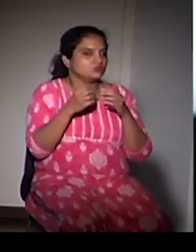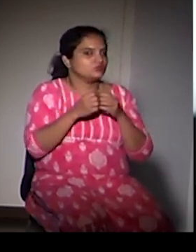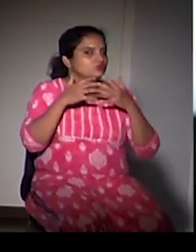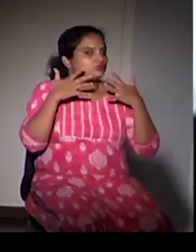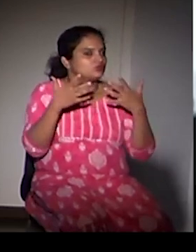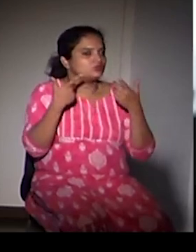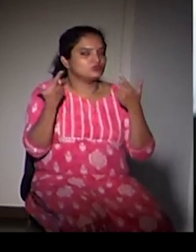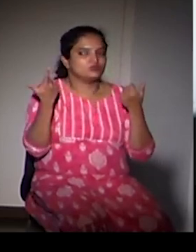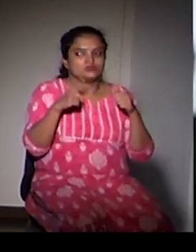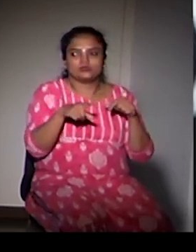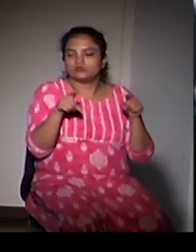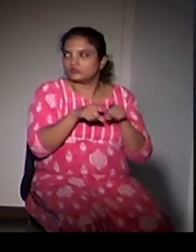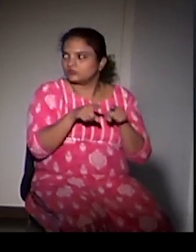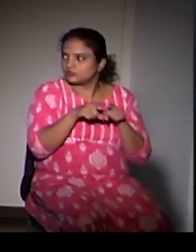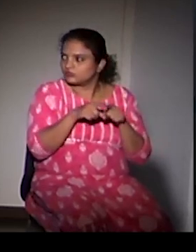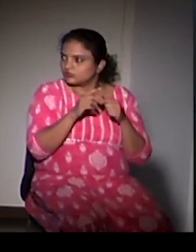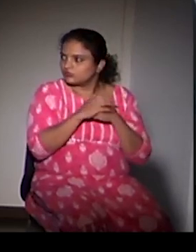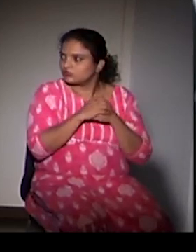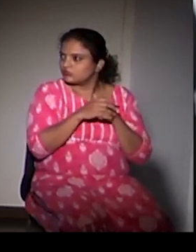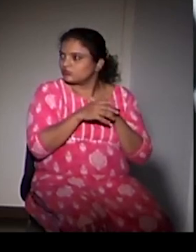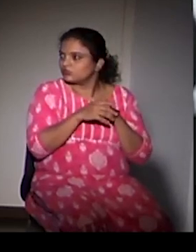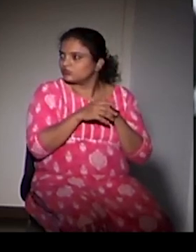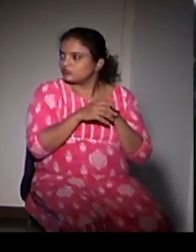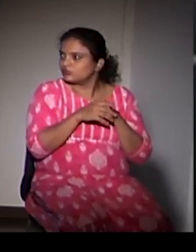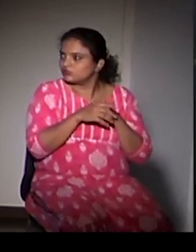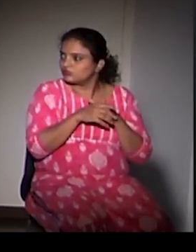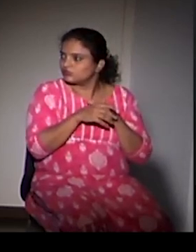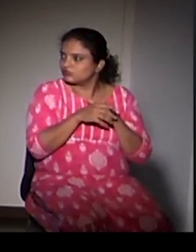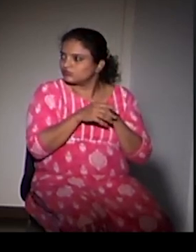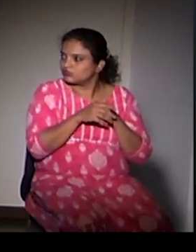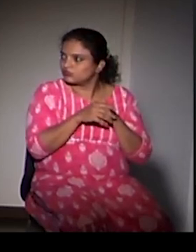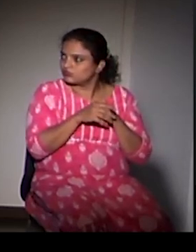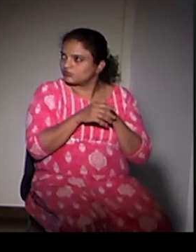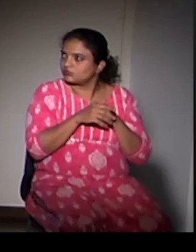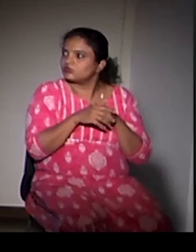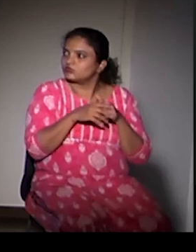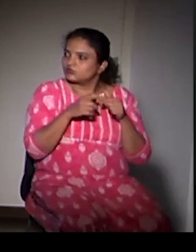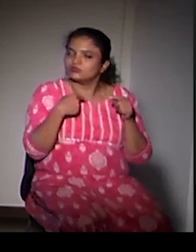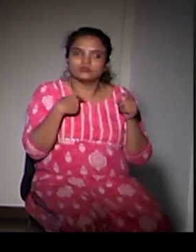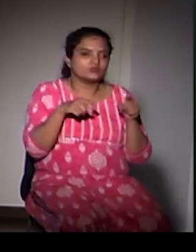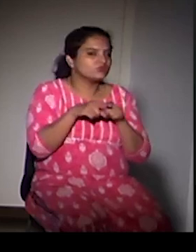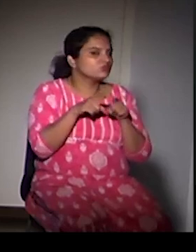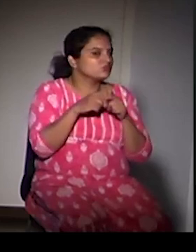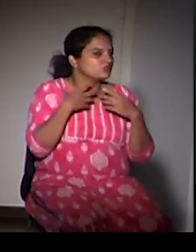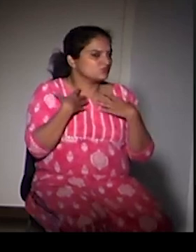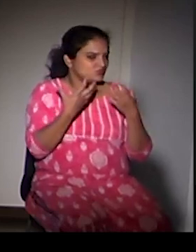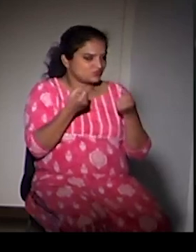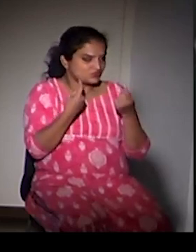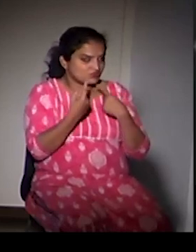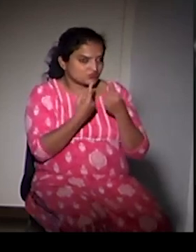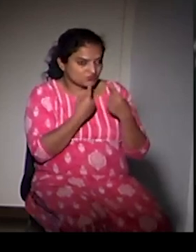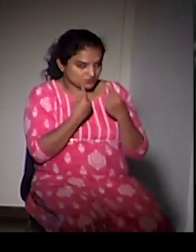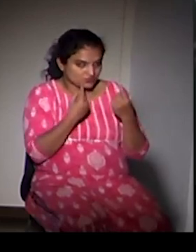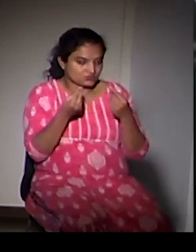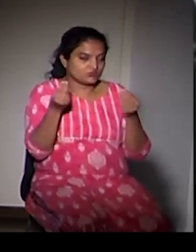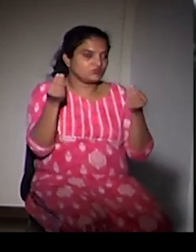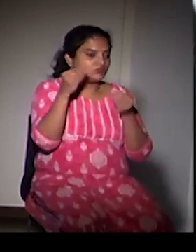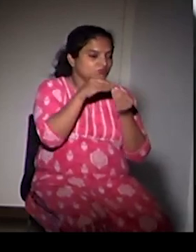then. And we're going to come on to that in a minute. But I just wanted to talk also about